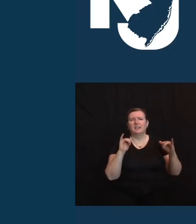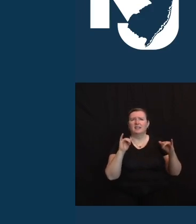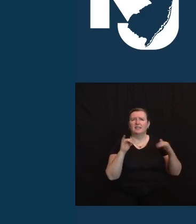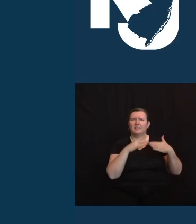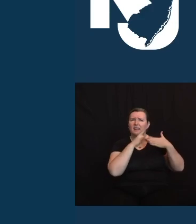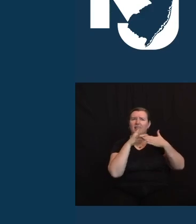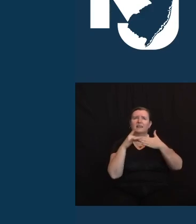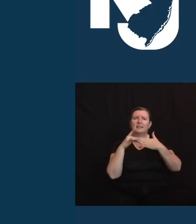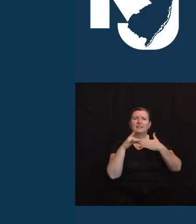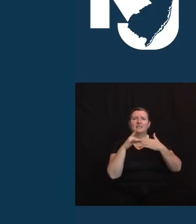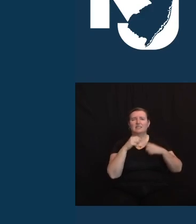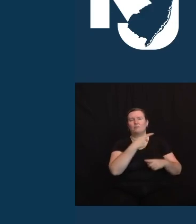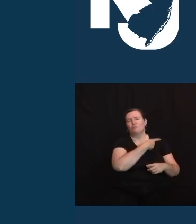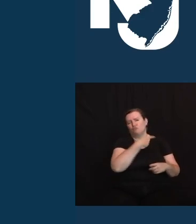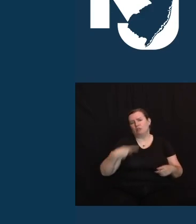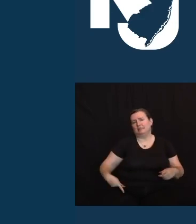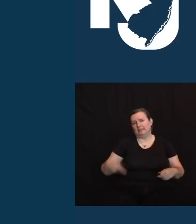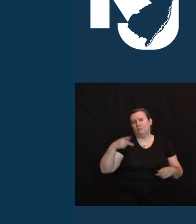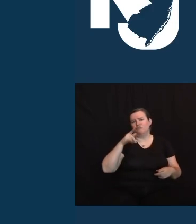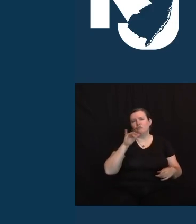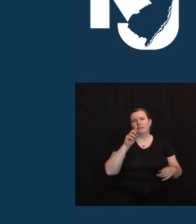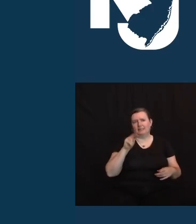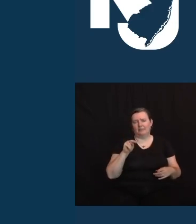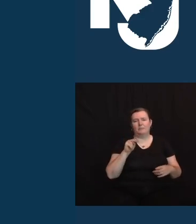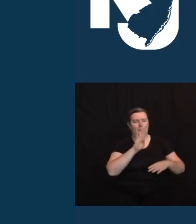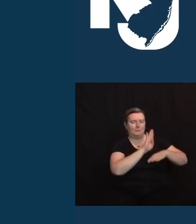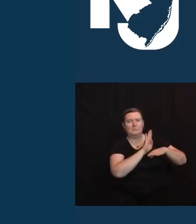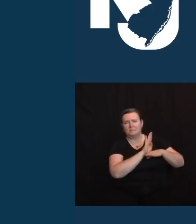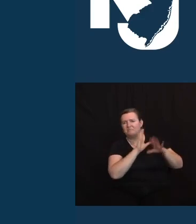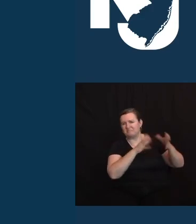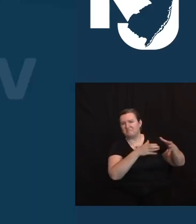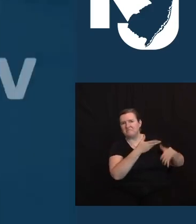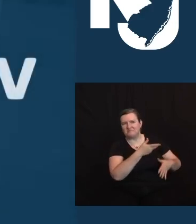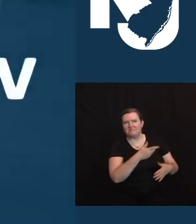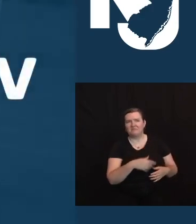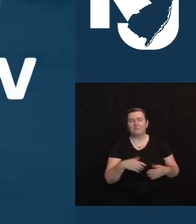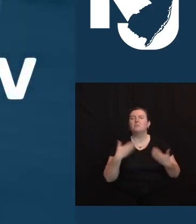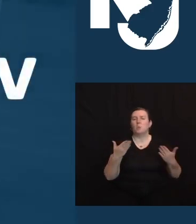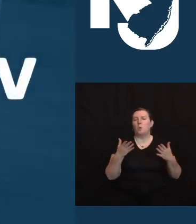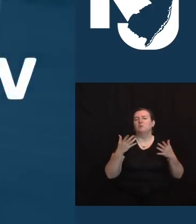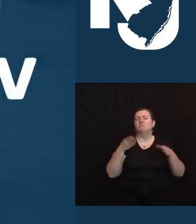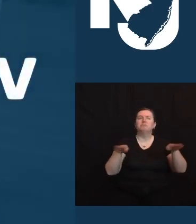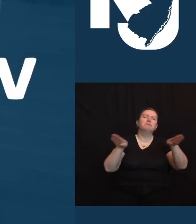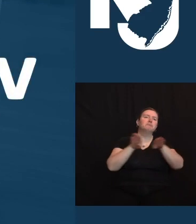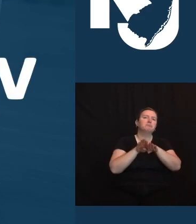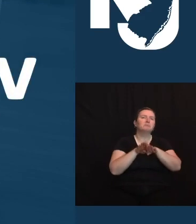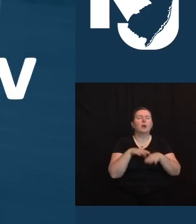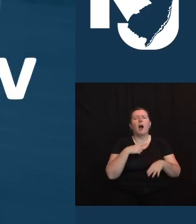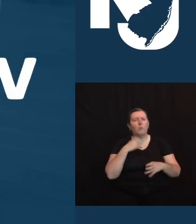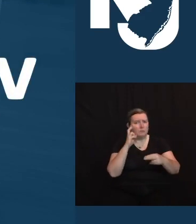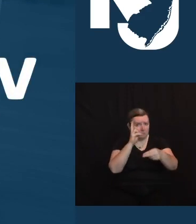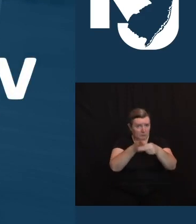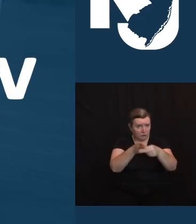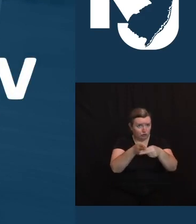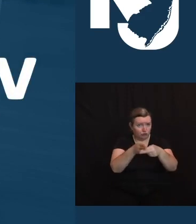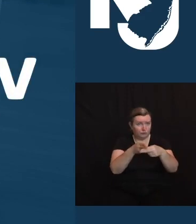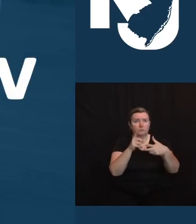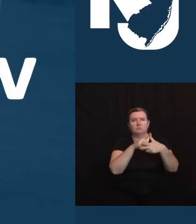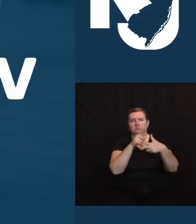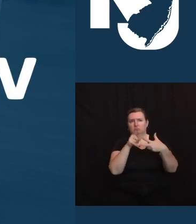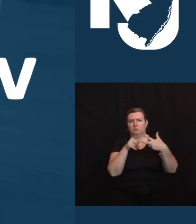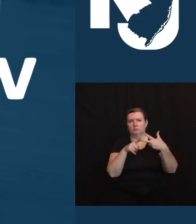small business community. Now, before I close, I want to talk about 3 other members of